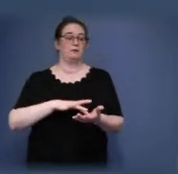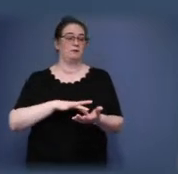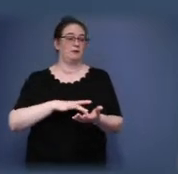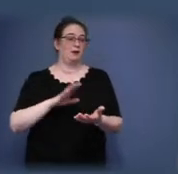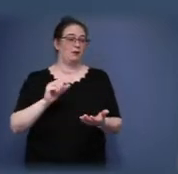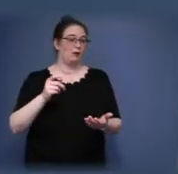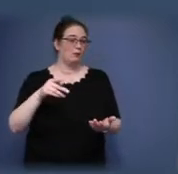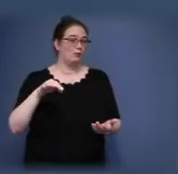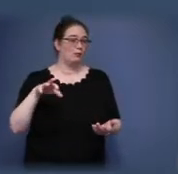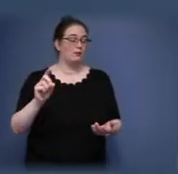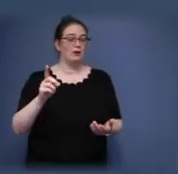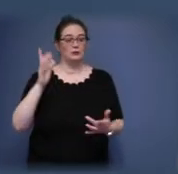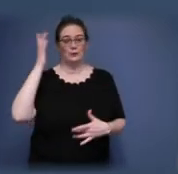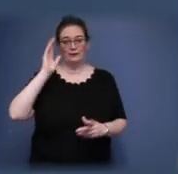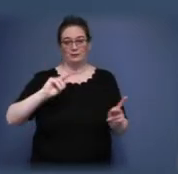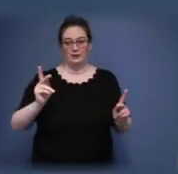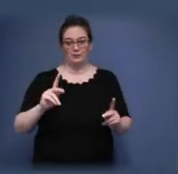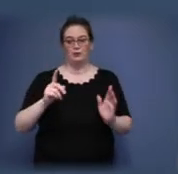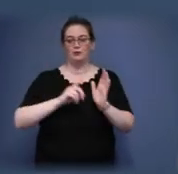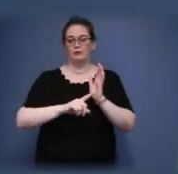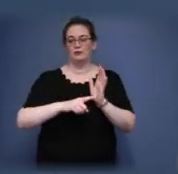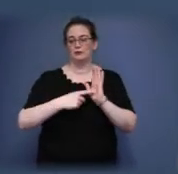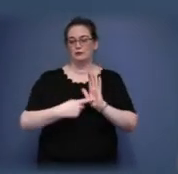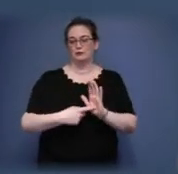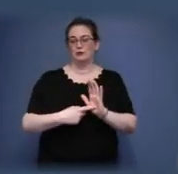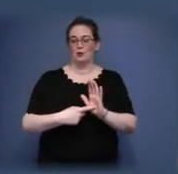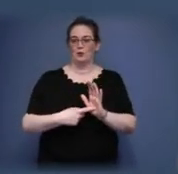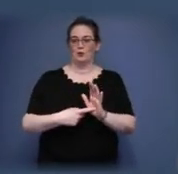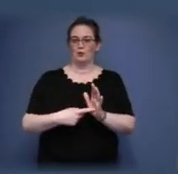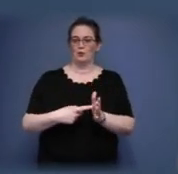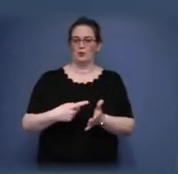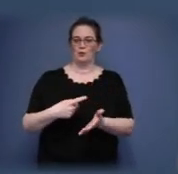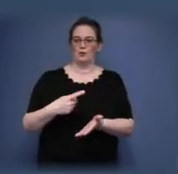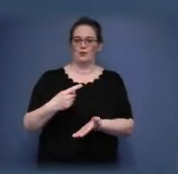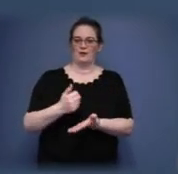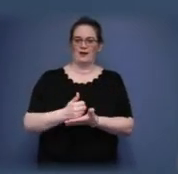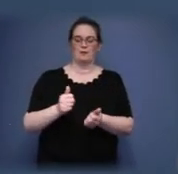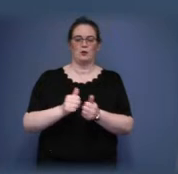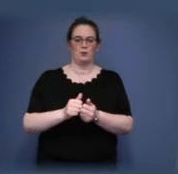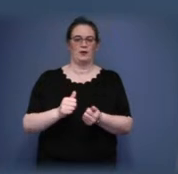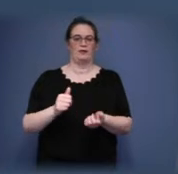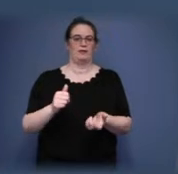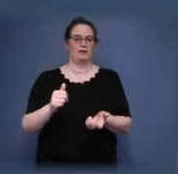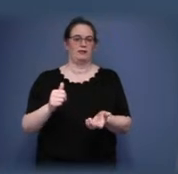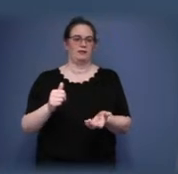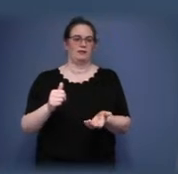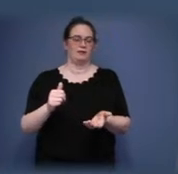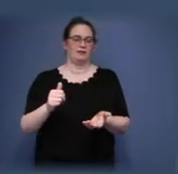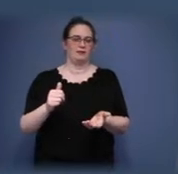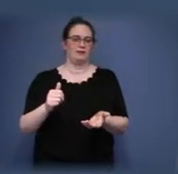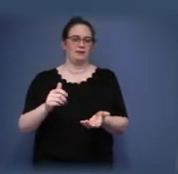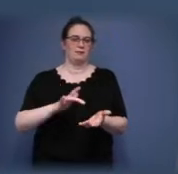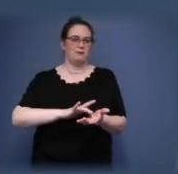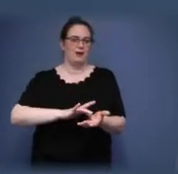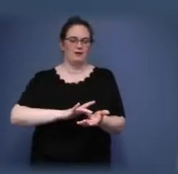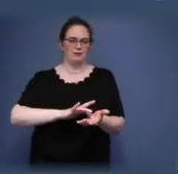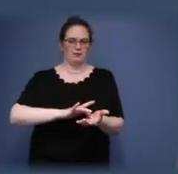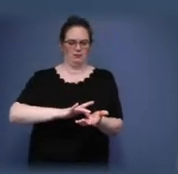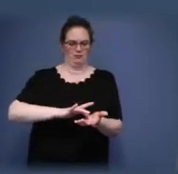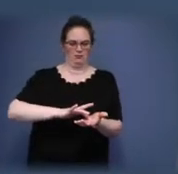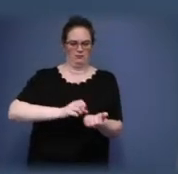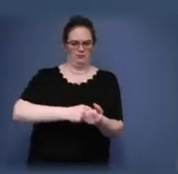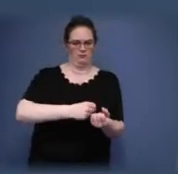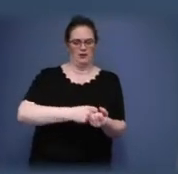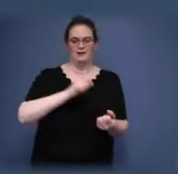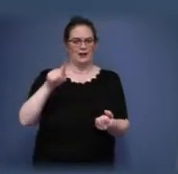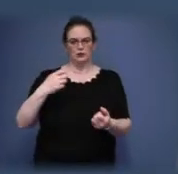ill people, the research shows that they help with medical, even medically, not just